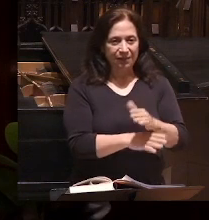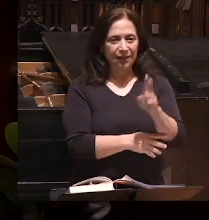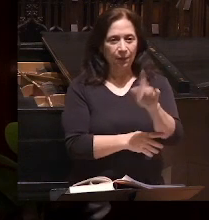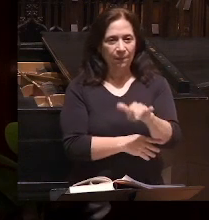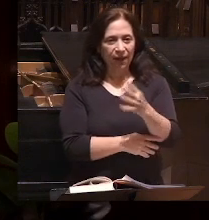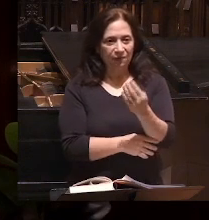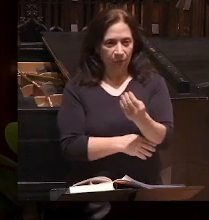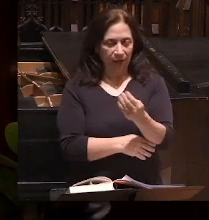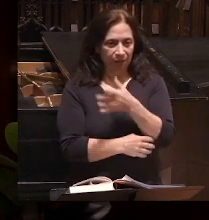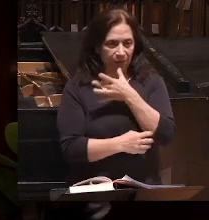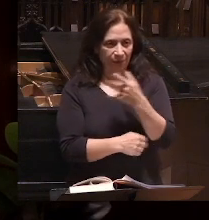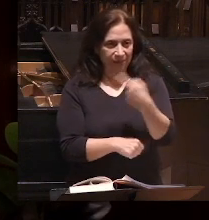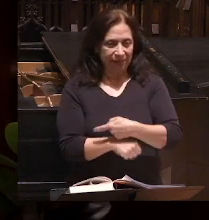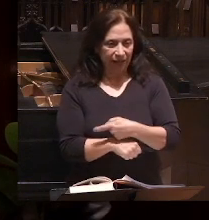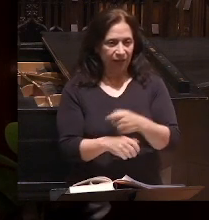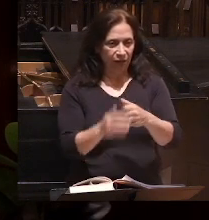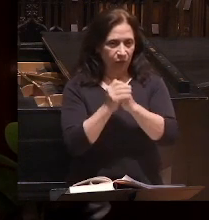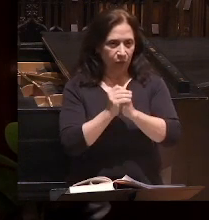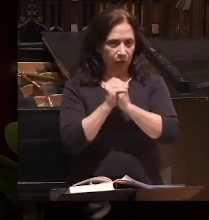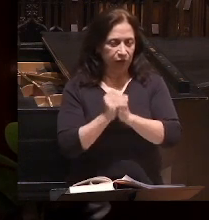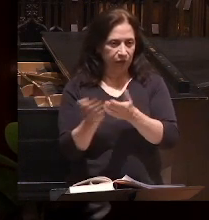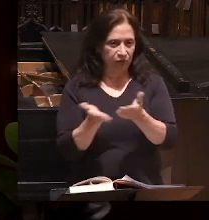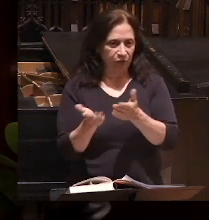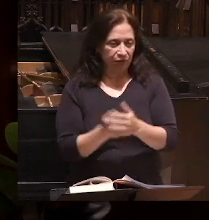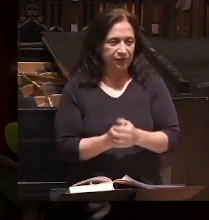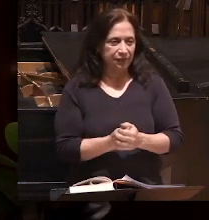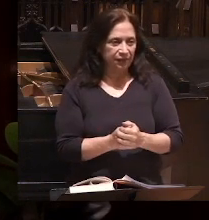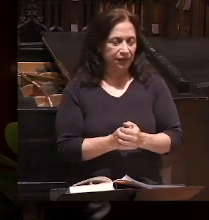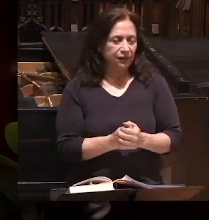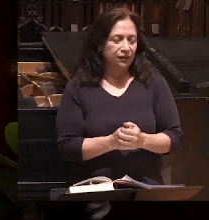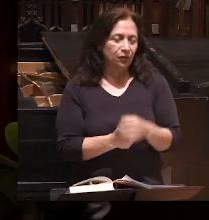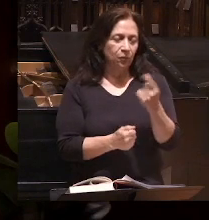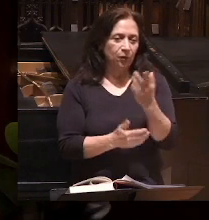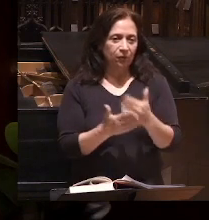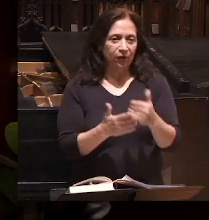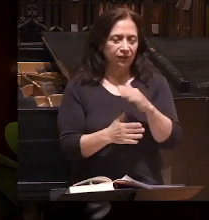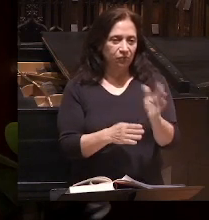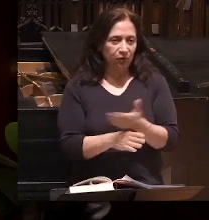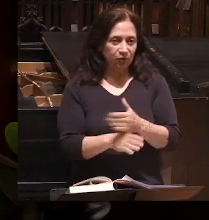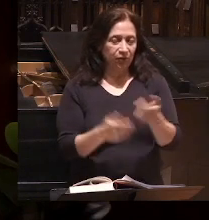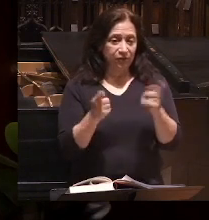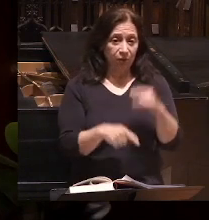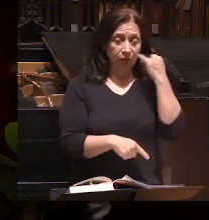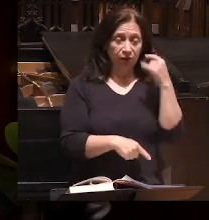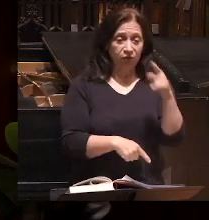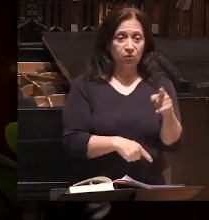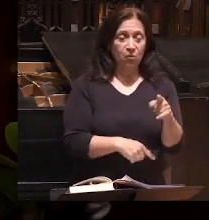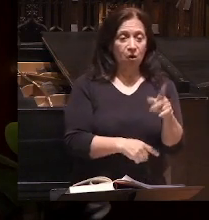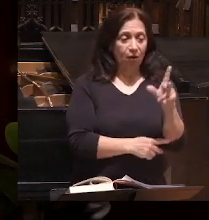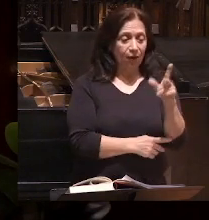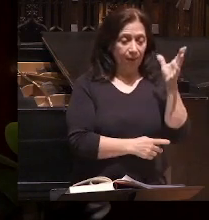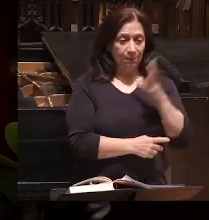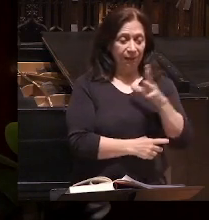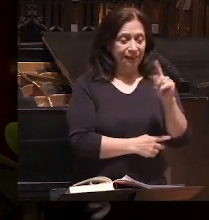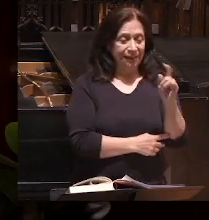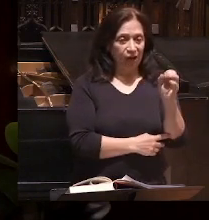14th, Mother's Day, in the worship service, one piece of music. So if you are a tenor or a bass and you want to be a part of